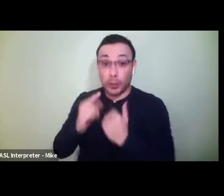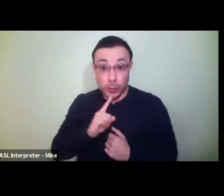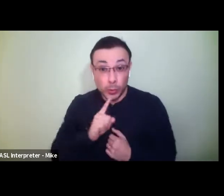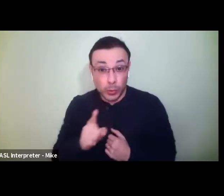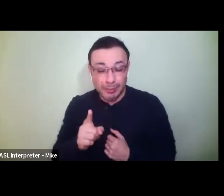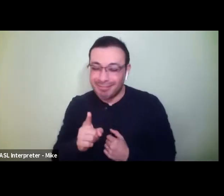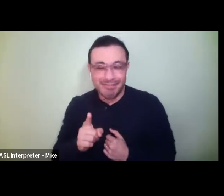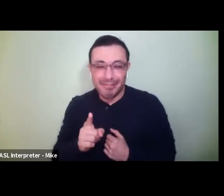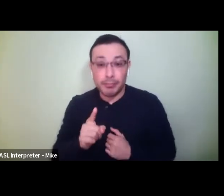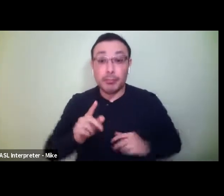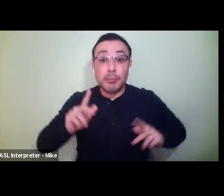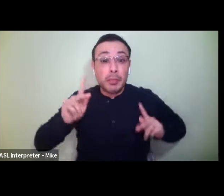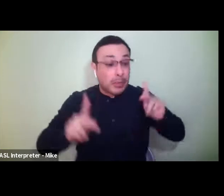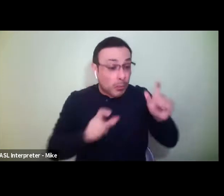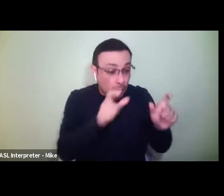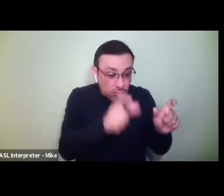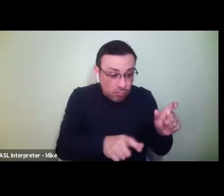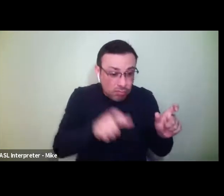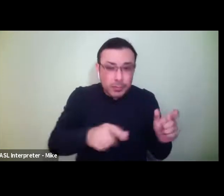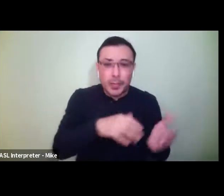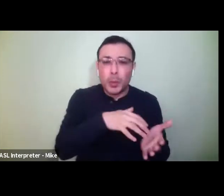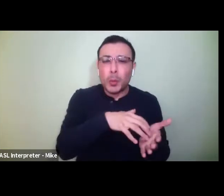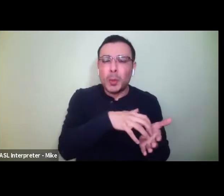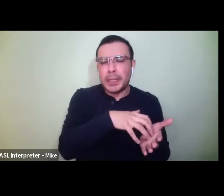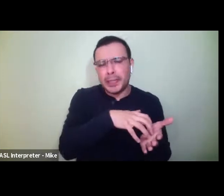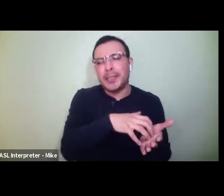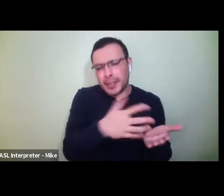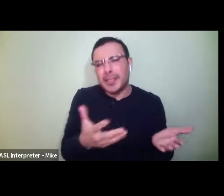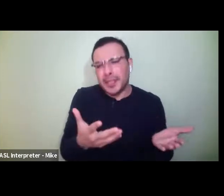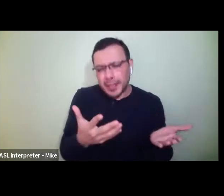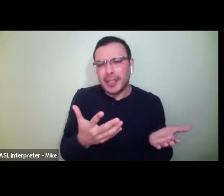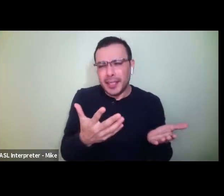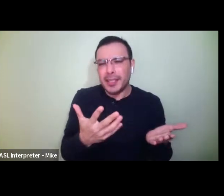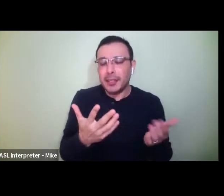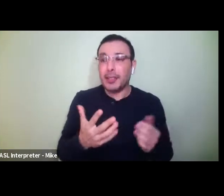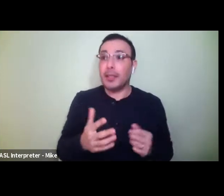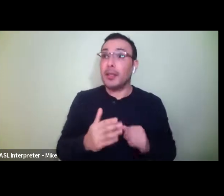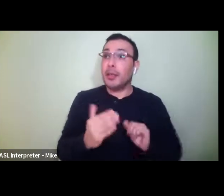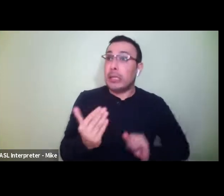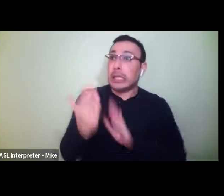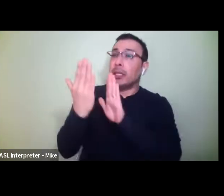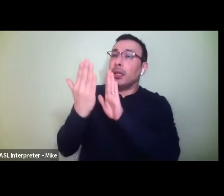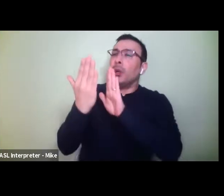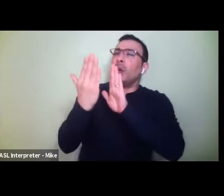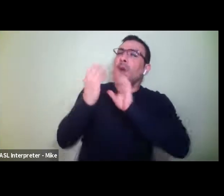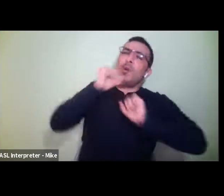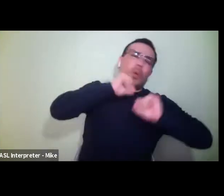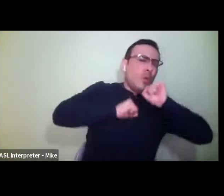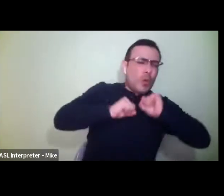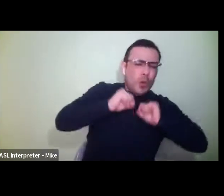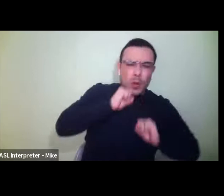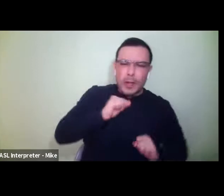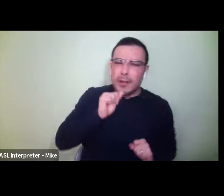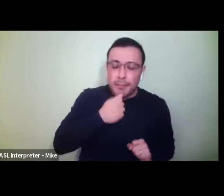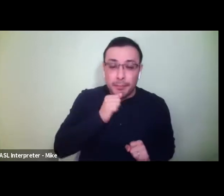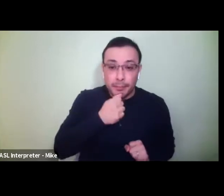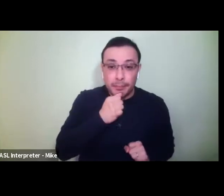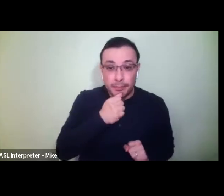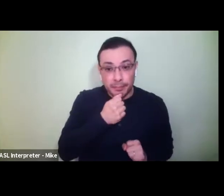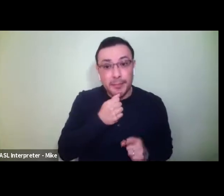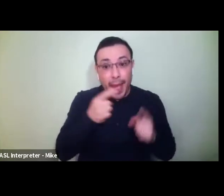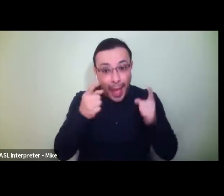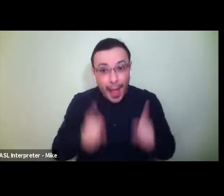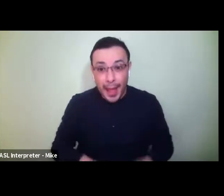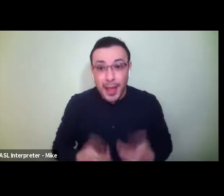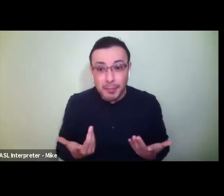They break easily. They have a difficult time facing problems. They tend to elevate physical